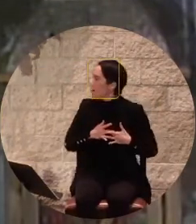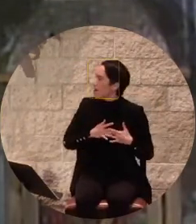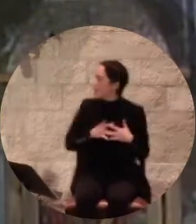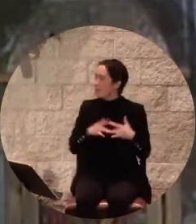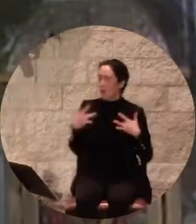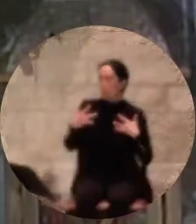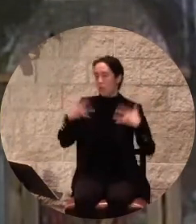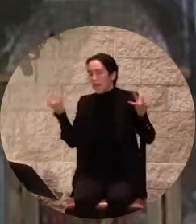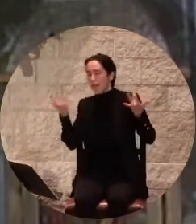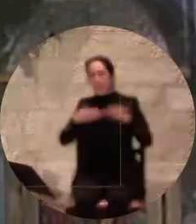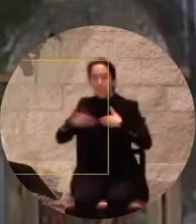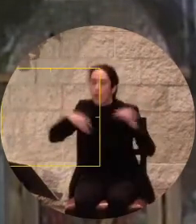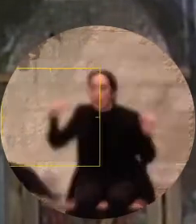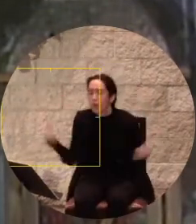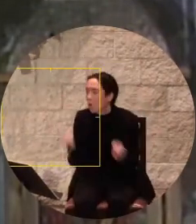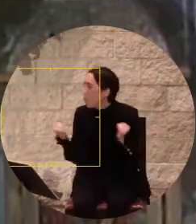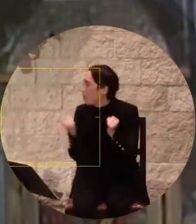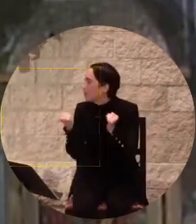in the weather.